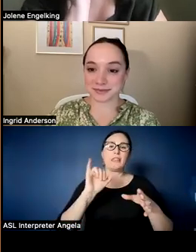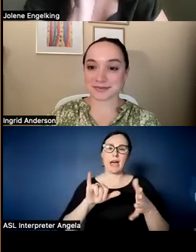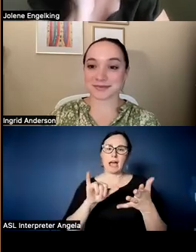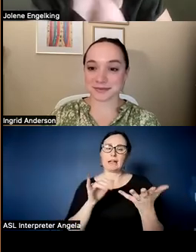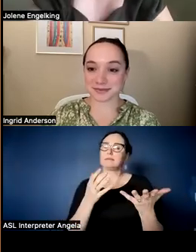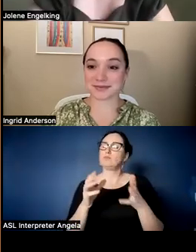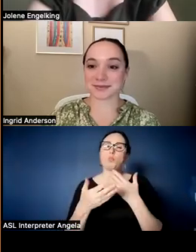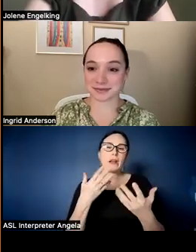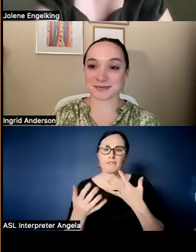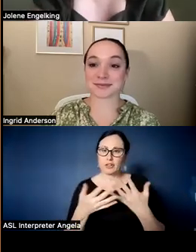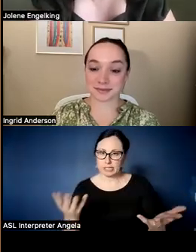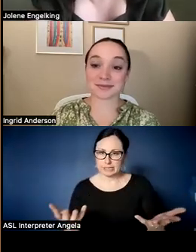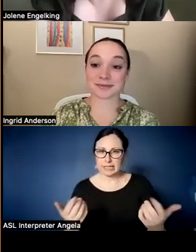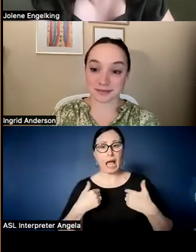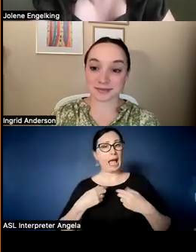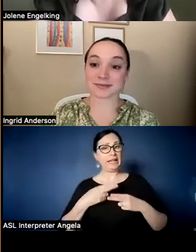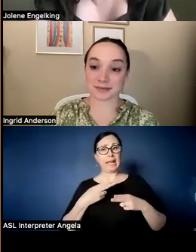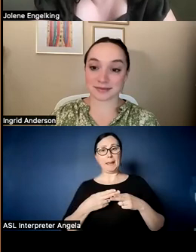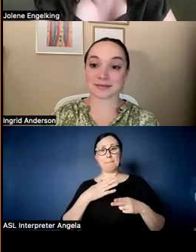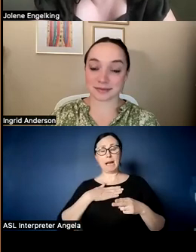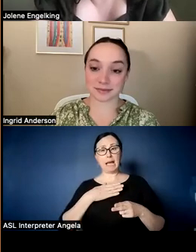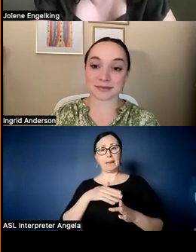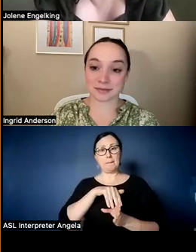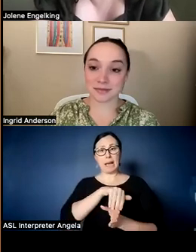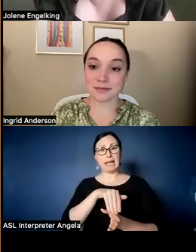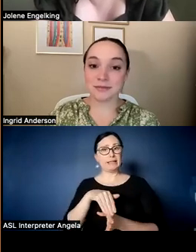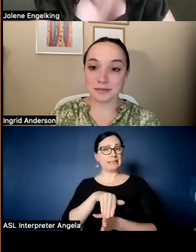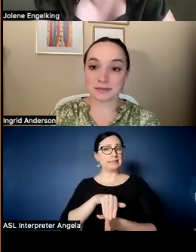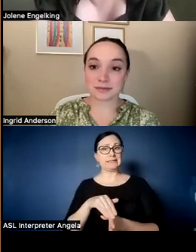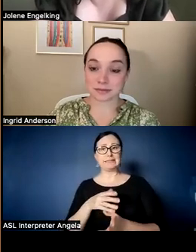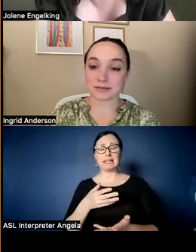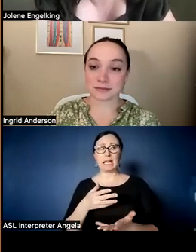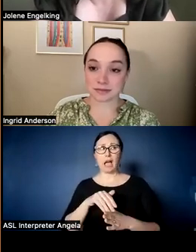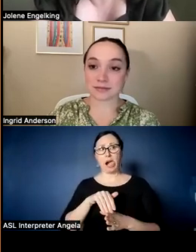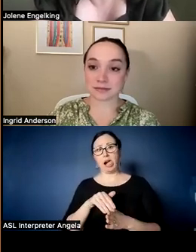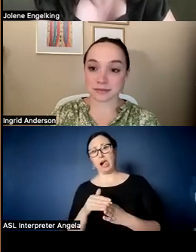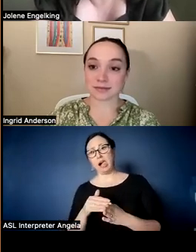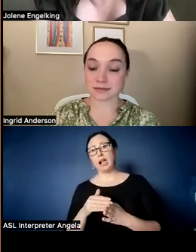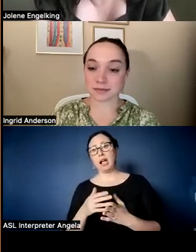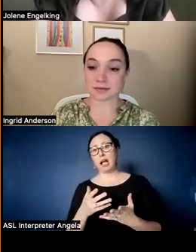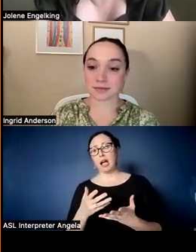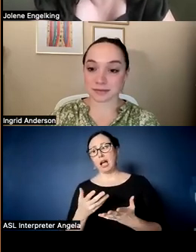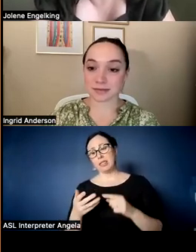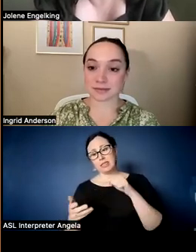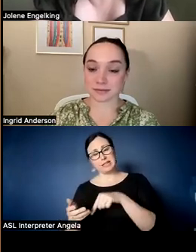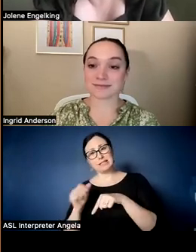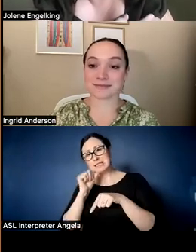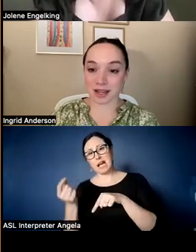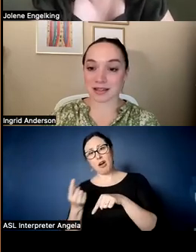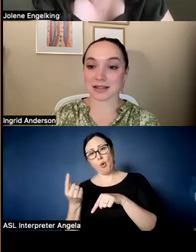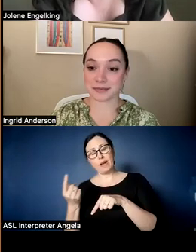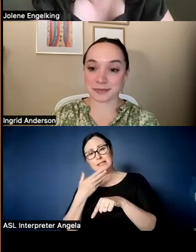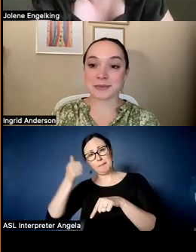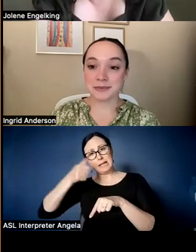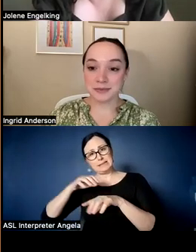I name my own biases, right? There are those things that, I mean, it's not always the best habit, but I know the lens that I come from. Like I